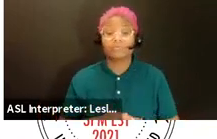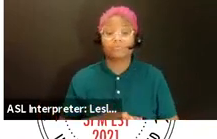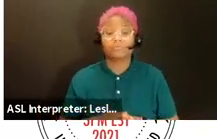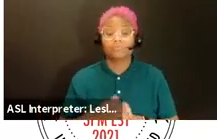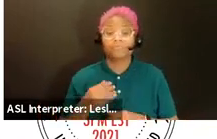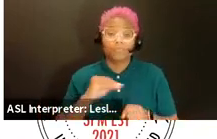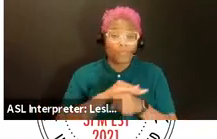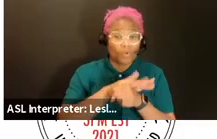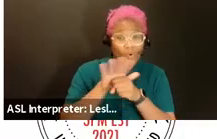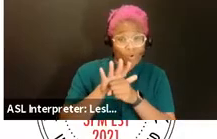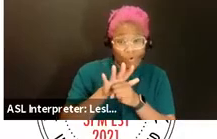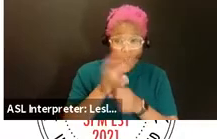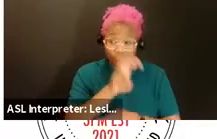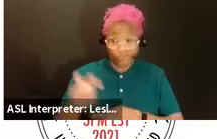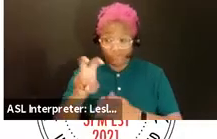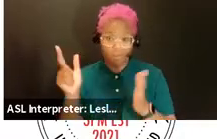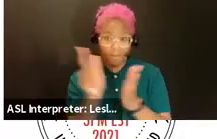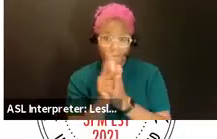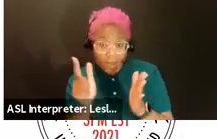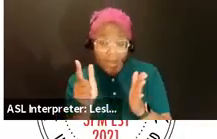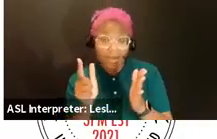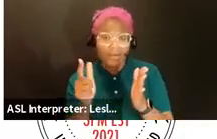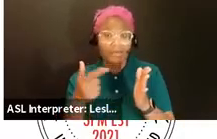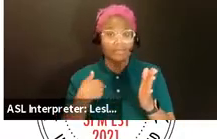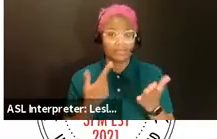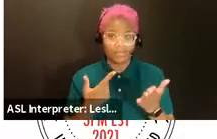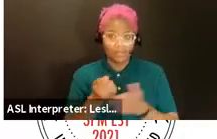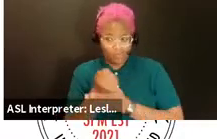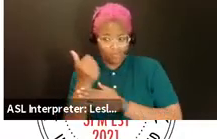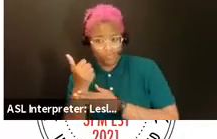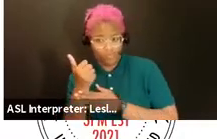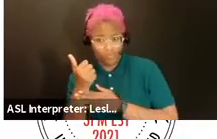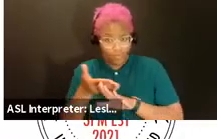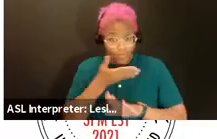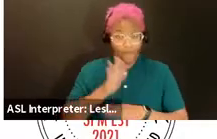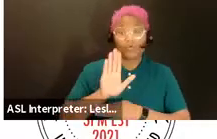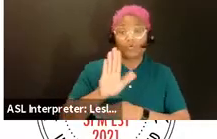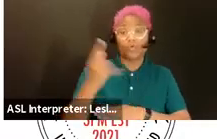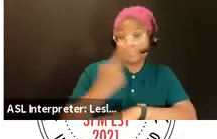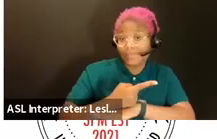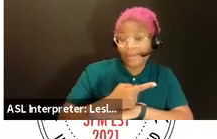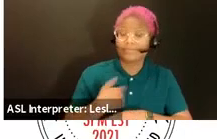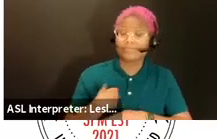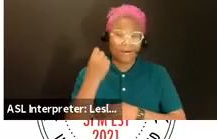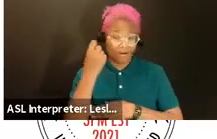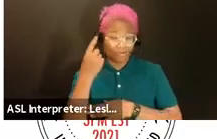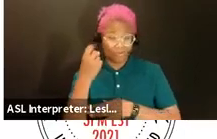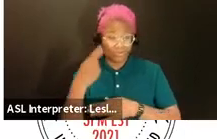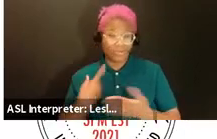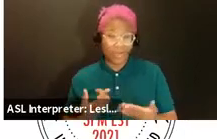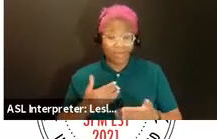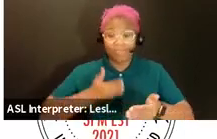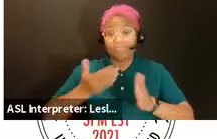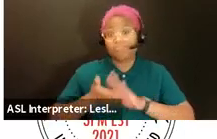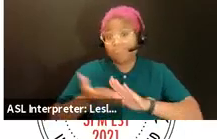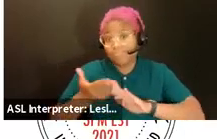requirements be lifted in time for the dates that you're anticipating? Right now, Different US consulates are processing national interest exceptions